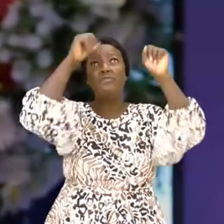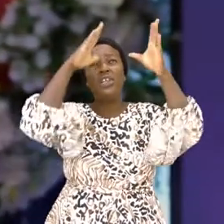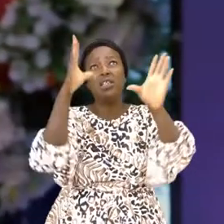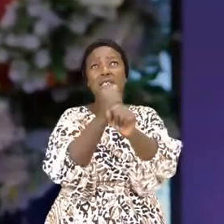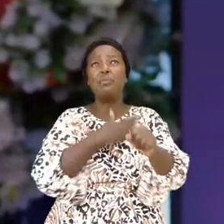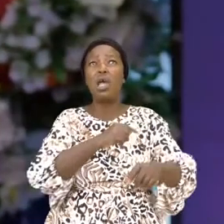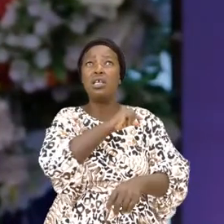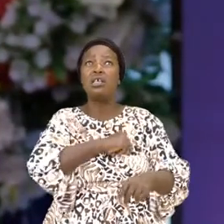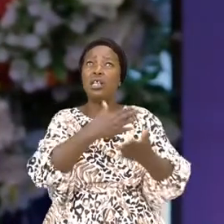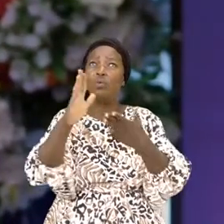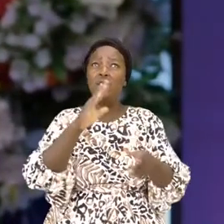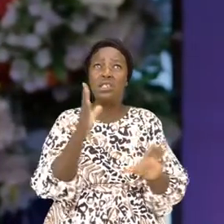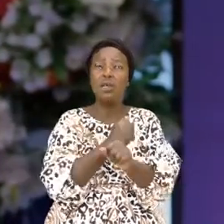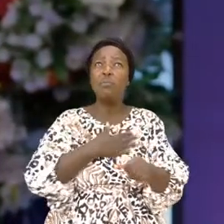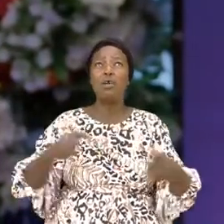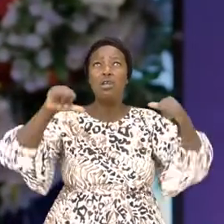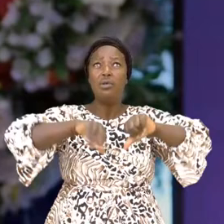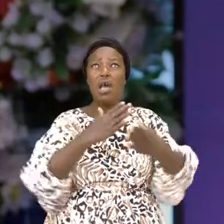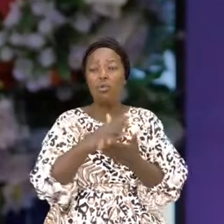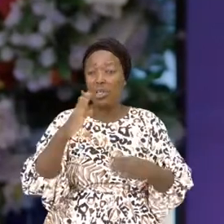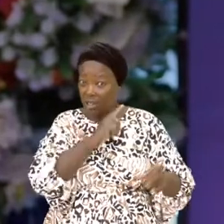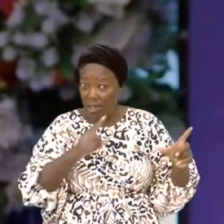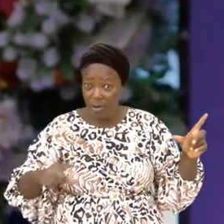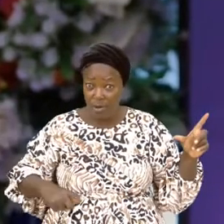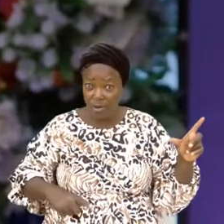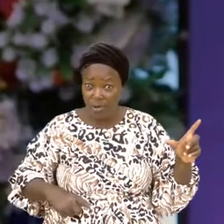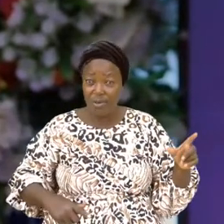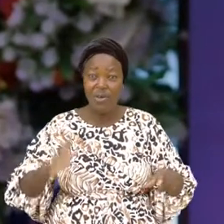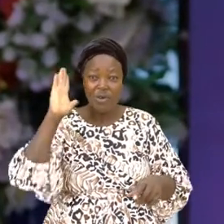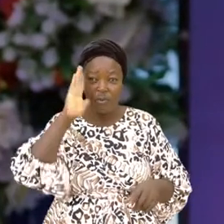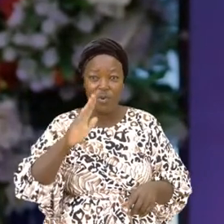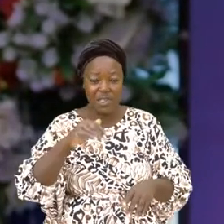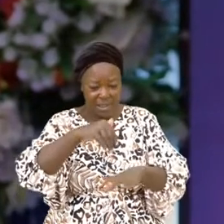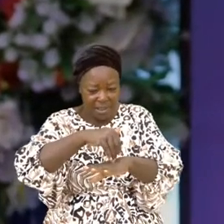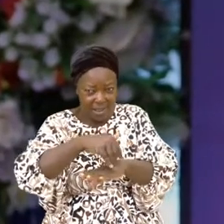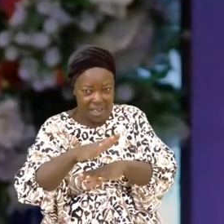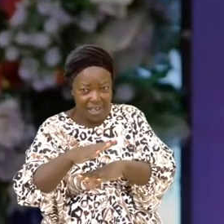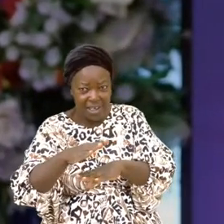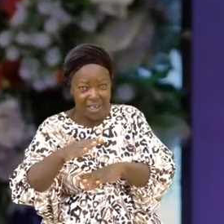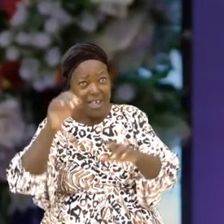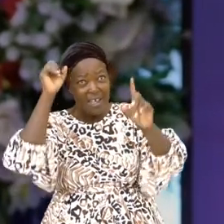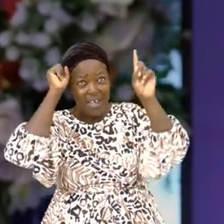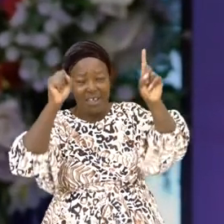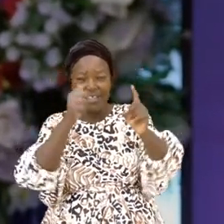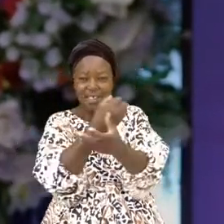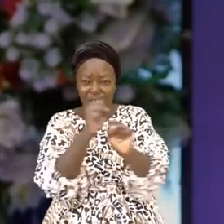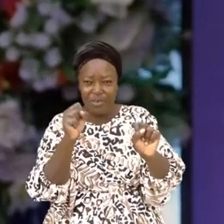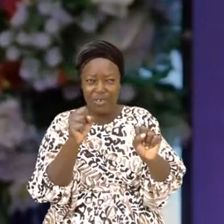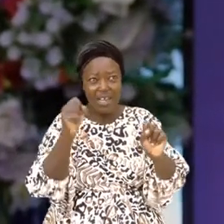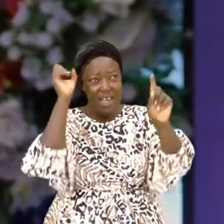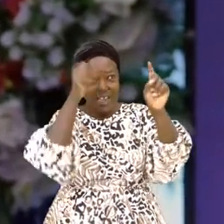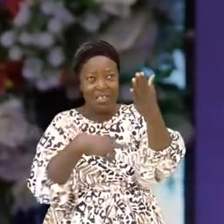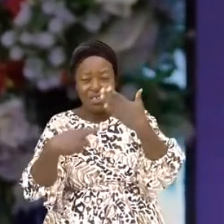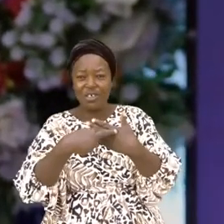my condemnation away. The Lord will send His salvation, His